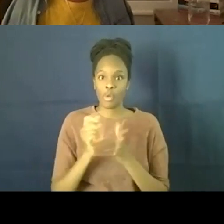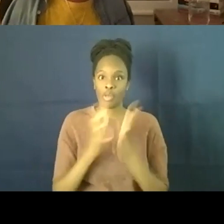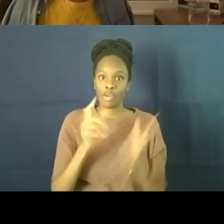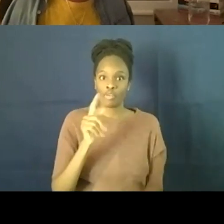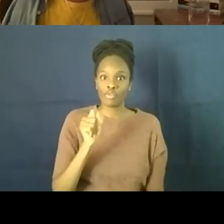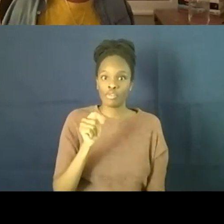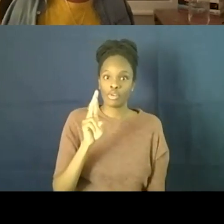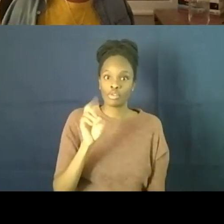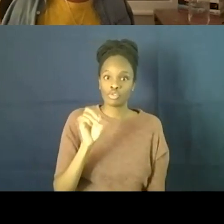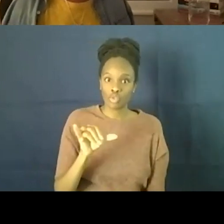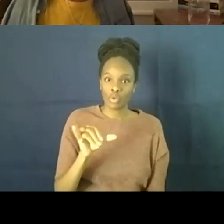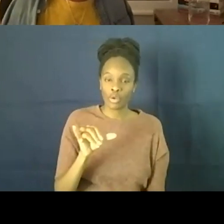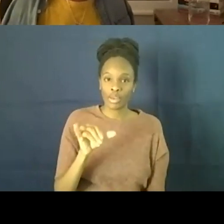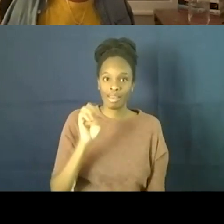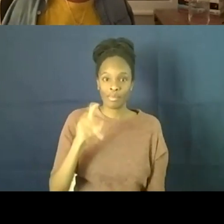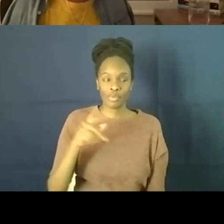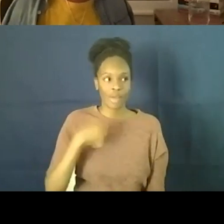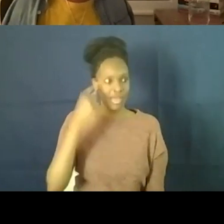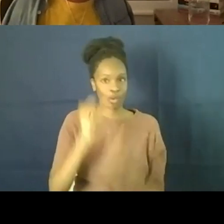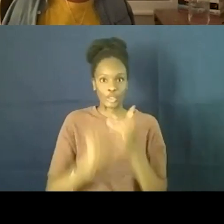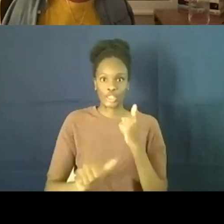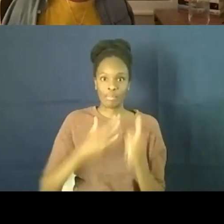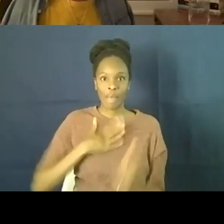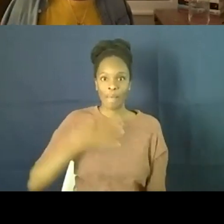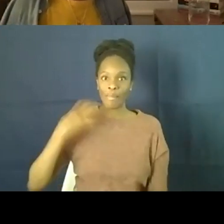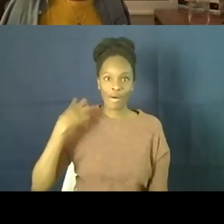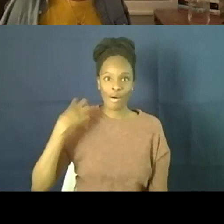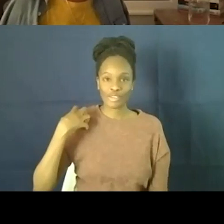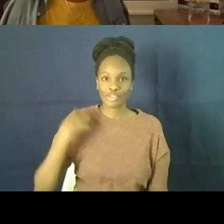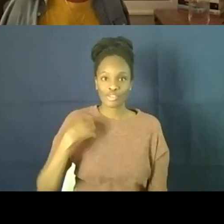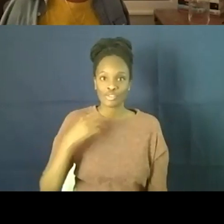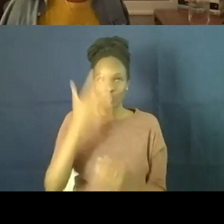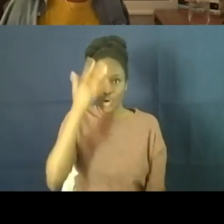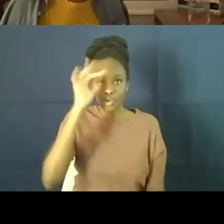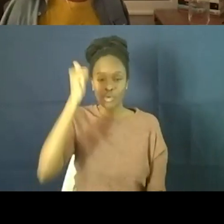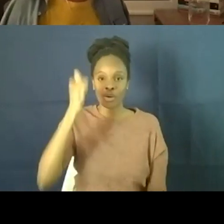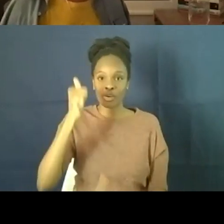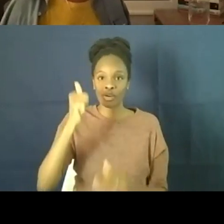my bosses are smarter than I am. Because, like, they assigned to me the person whose voice they knew